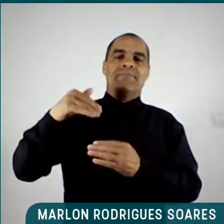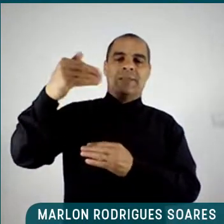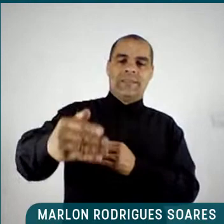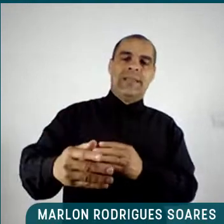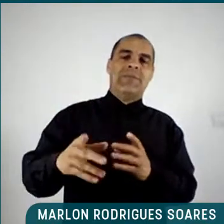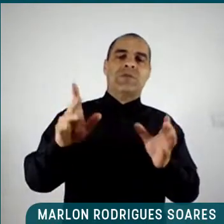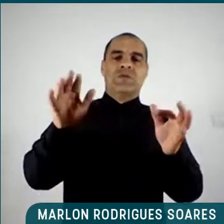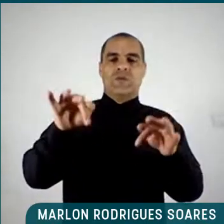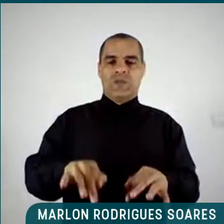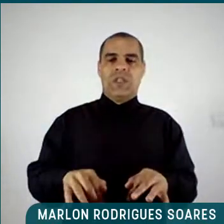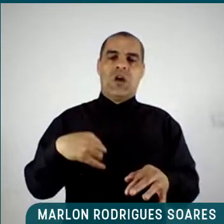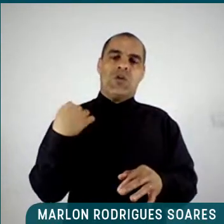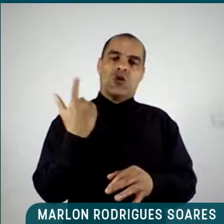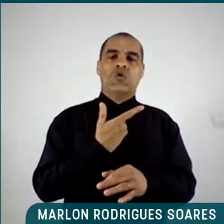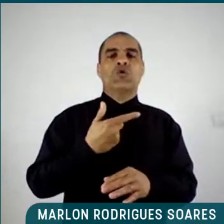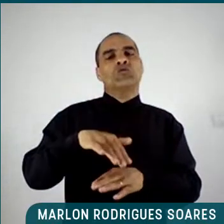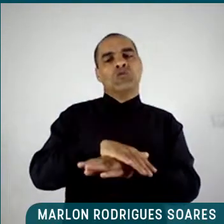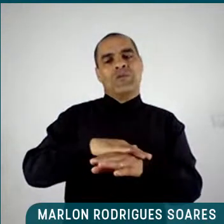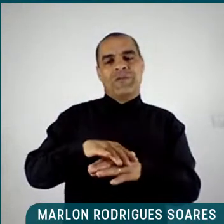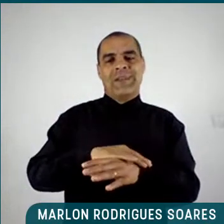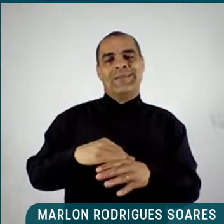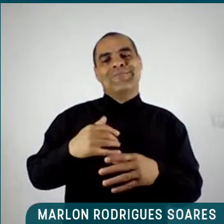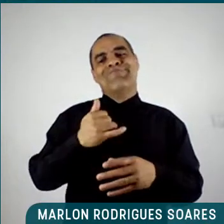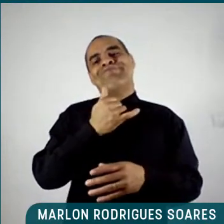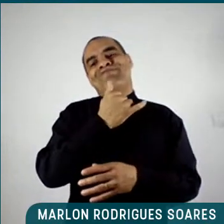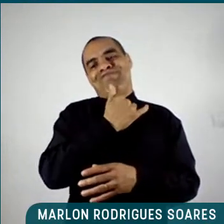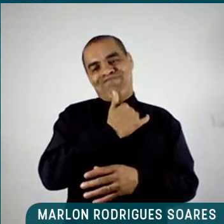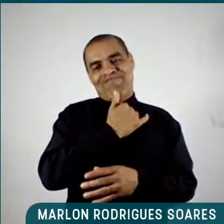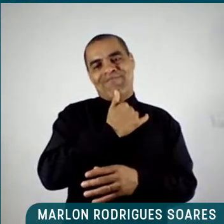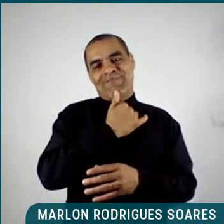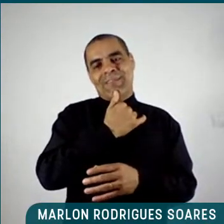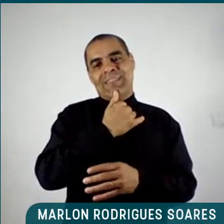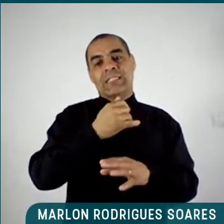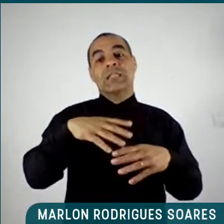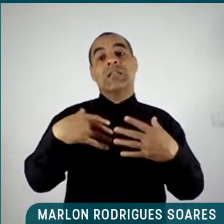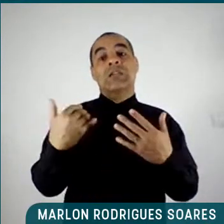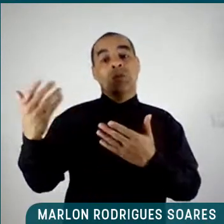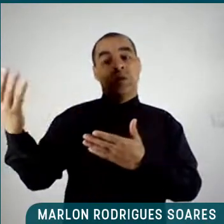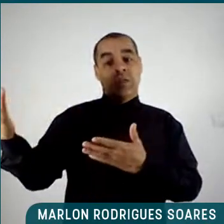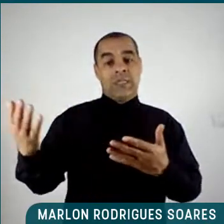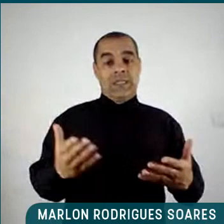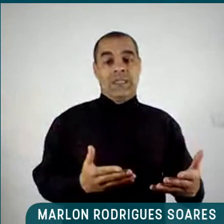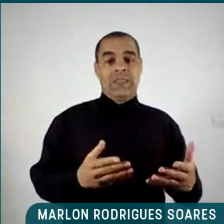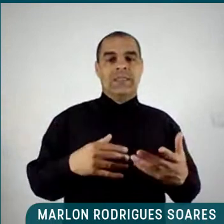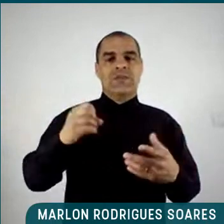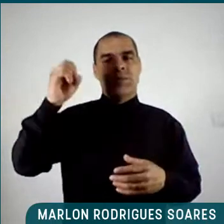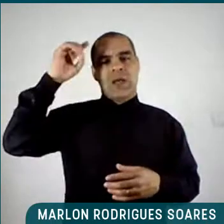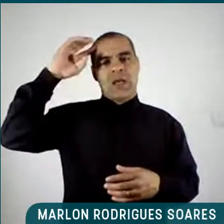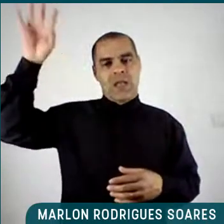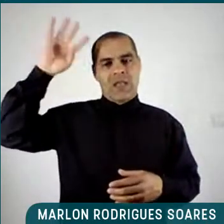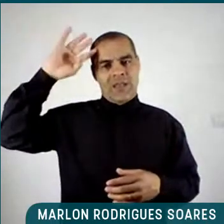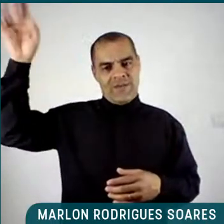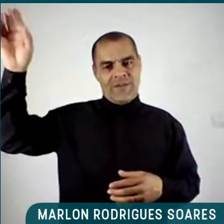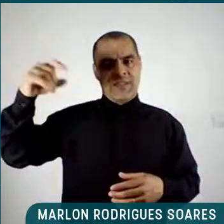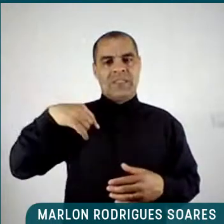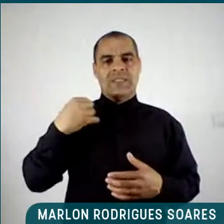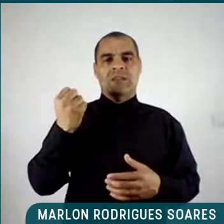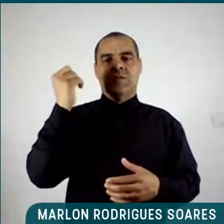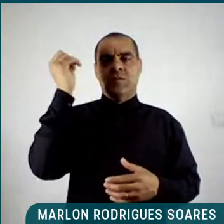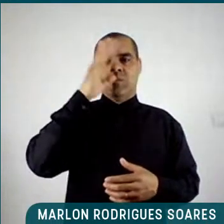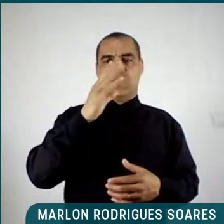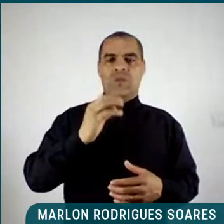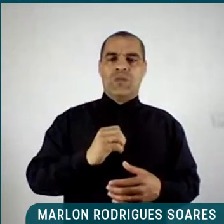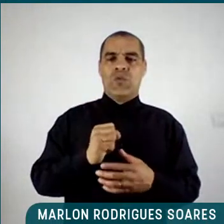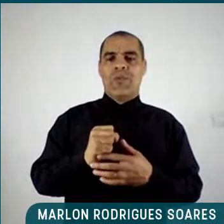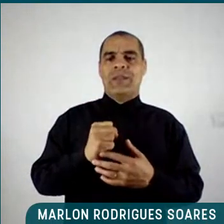I've nossa heard in this area. conversa, Now infelizmente. we are going the Mas eu final queria trazer uma round of reflexão. questions, O Brasil and tem I uma would like to bandeira